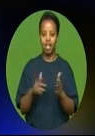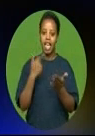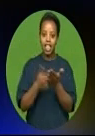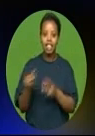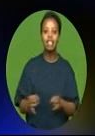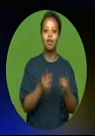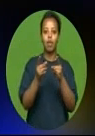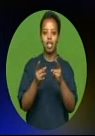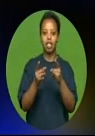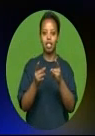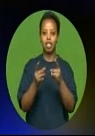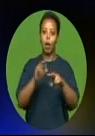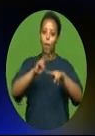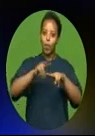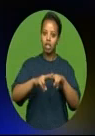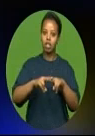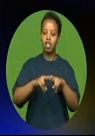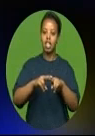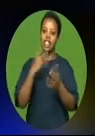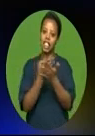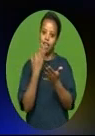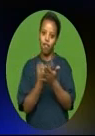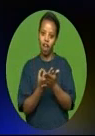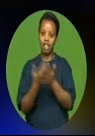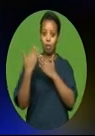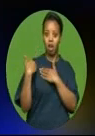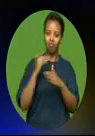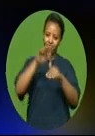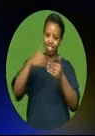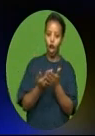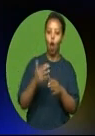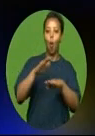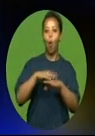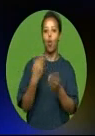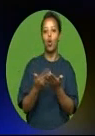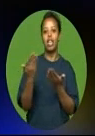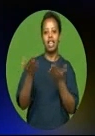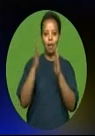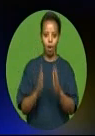This method places the finance burden entirely on the buyer.